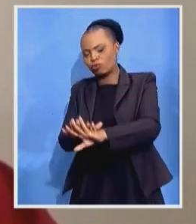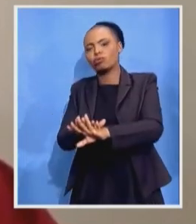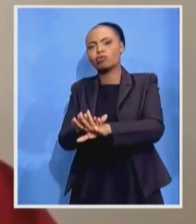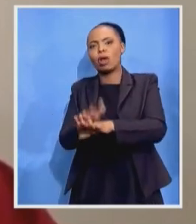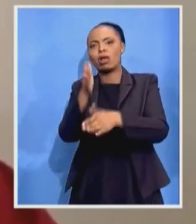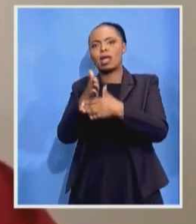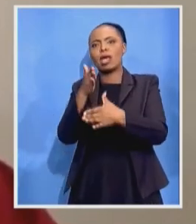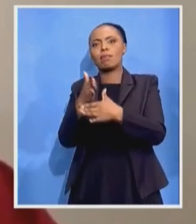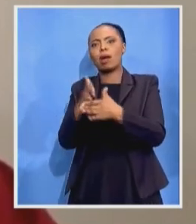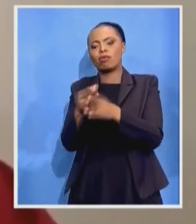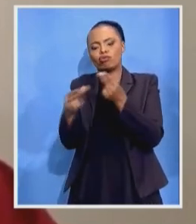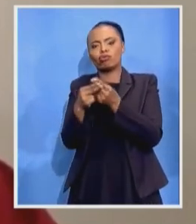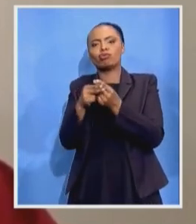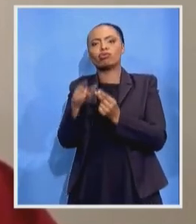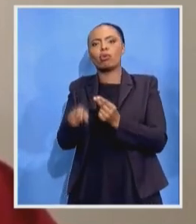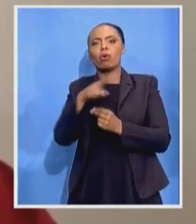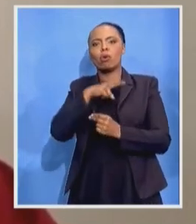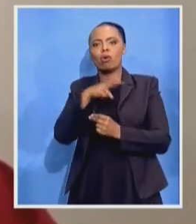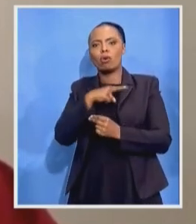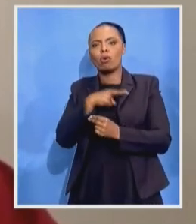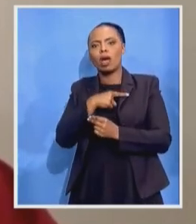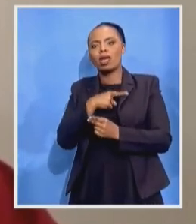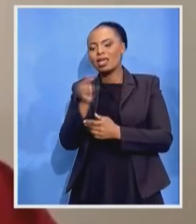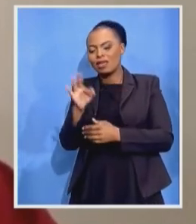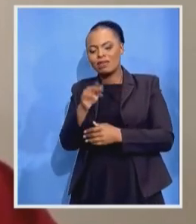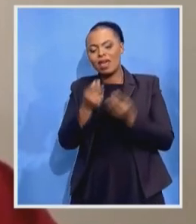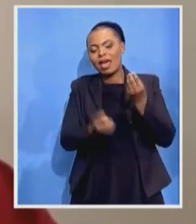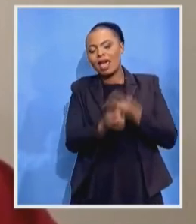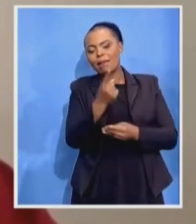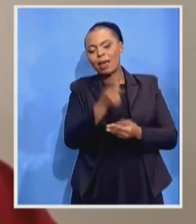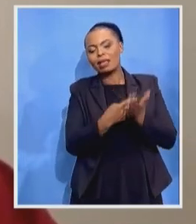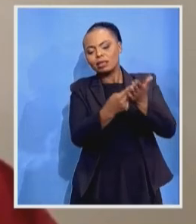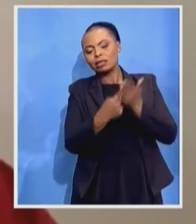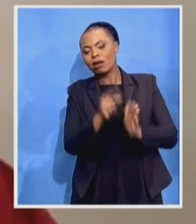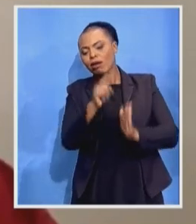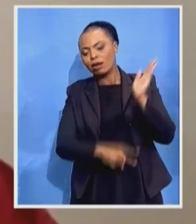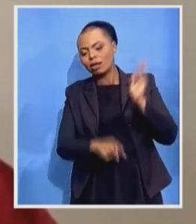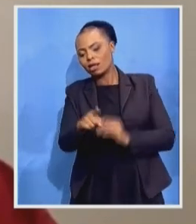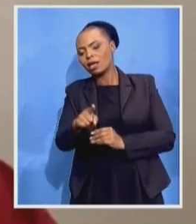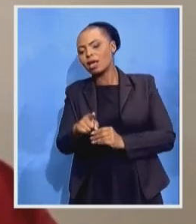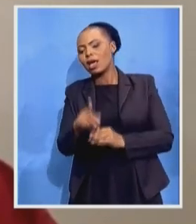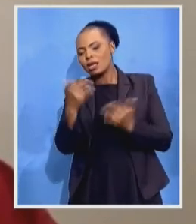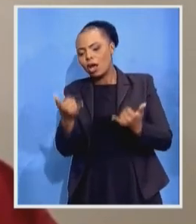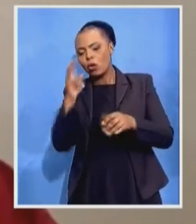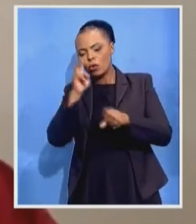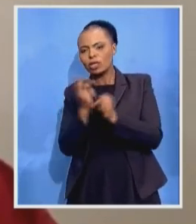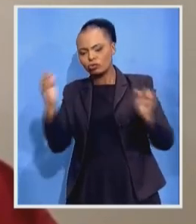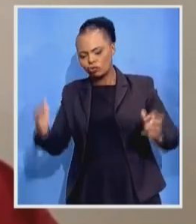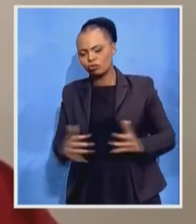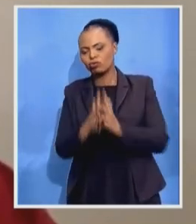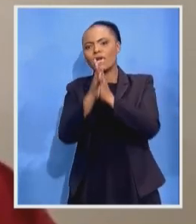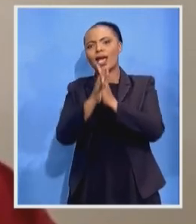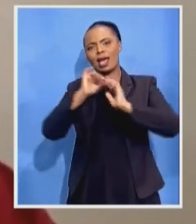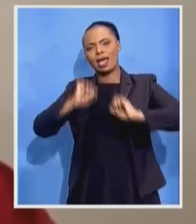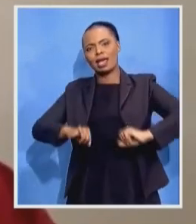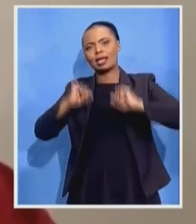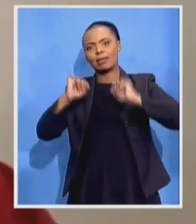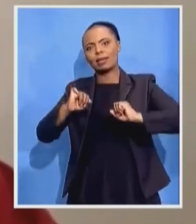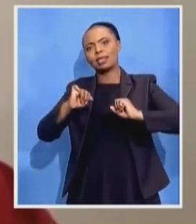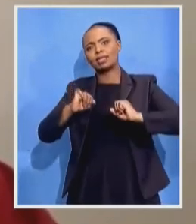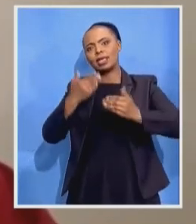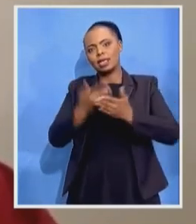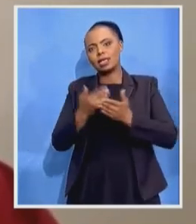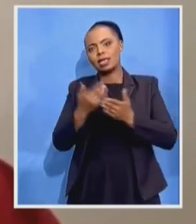to ensure that there is a collective bargaining agreement covering the affected period of wage adjustments. The